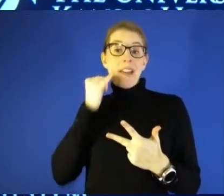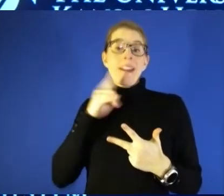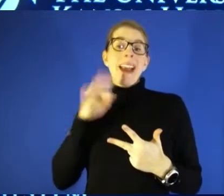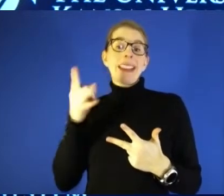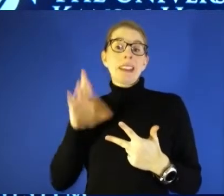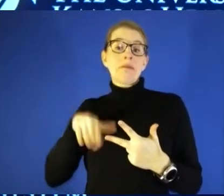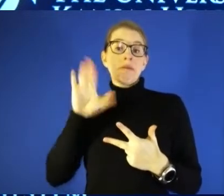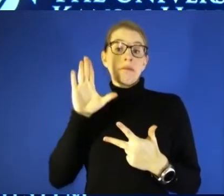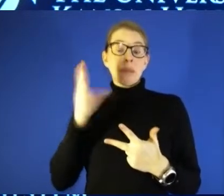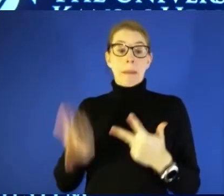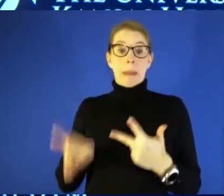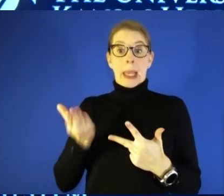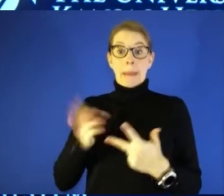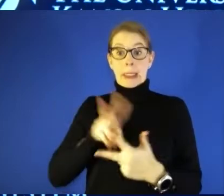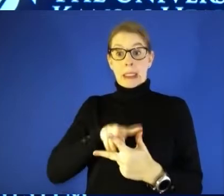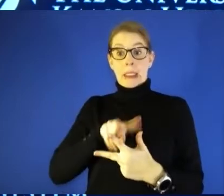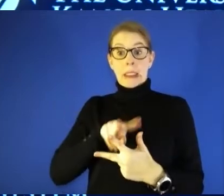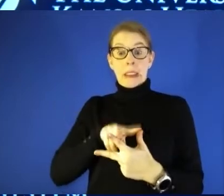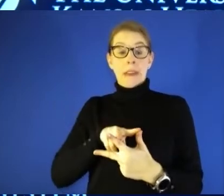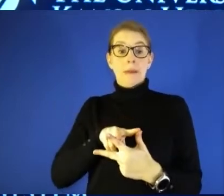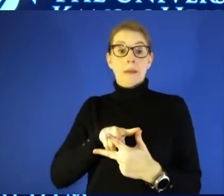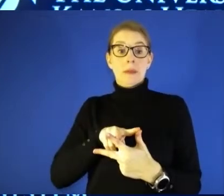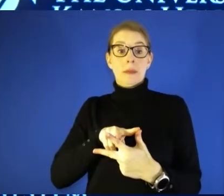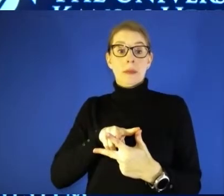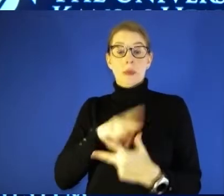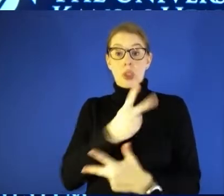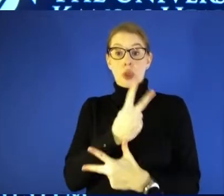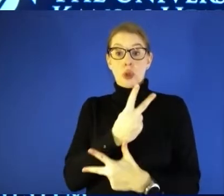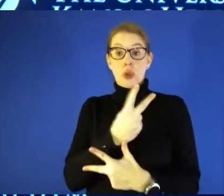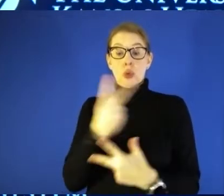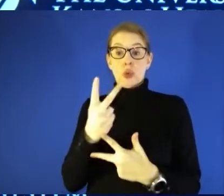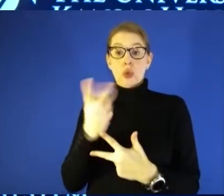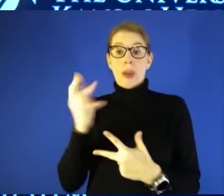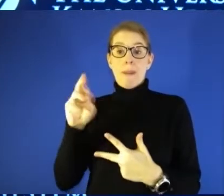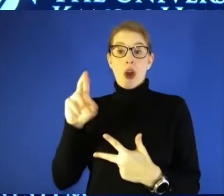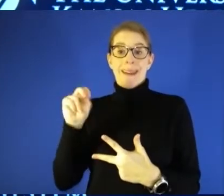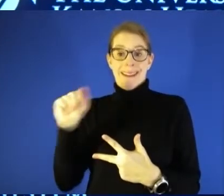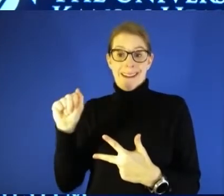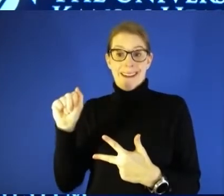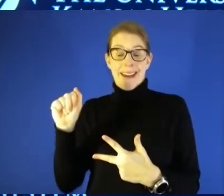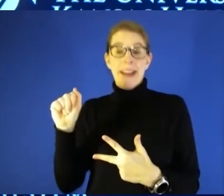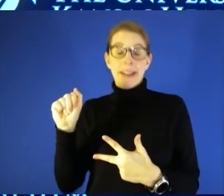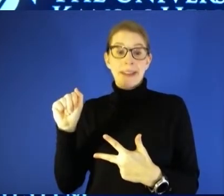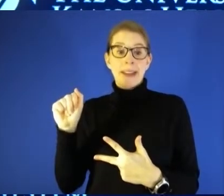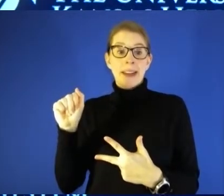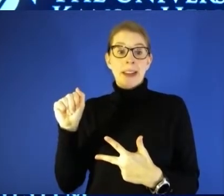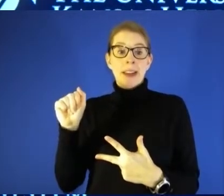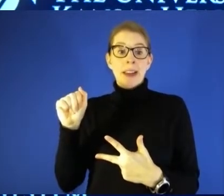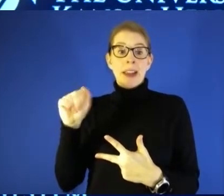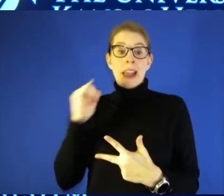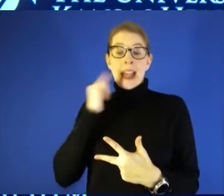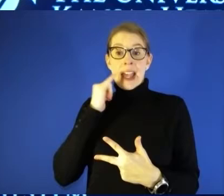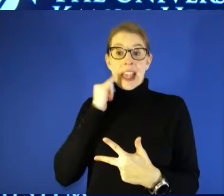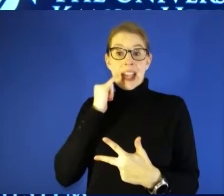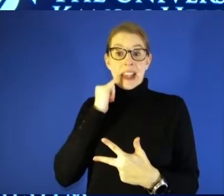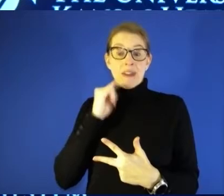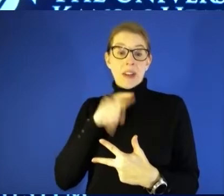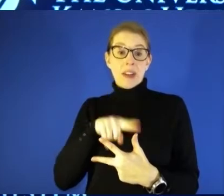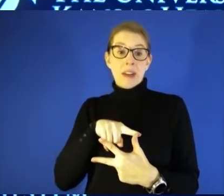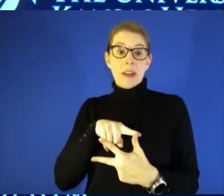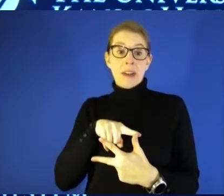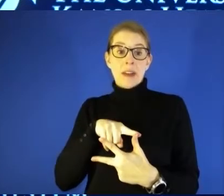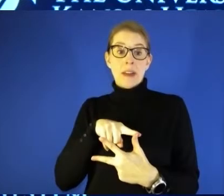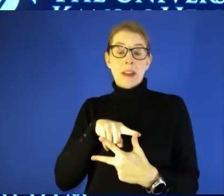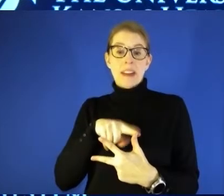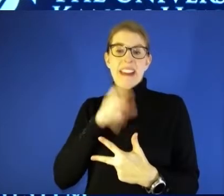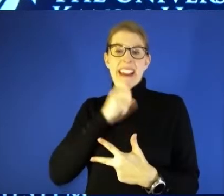could mean that you received 2 doses of mRNA vaccine if you're in that age